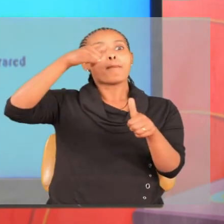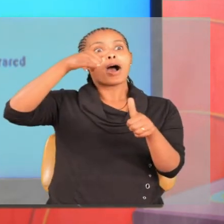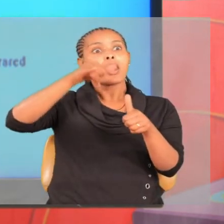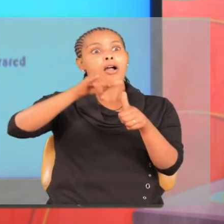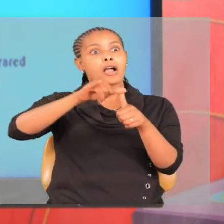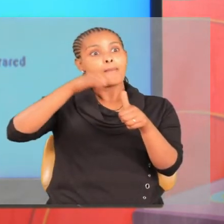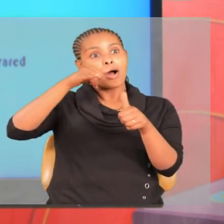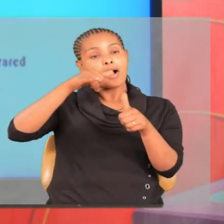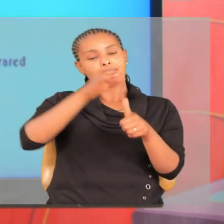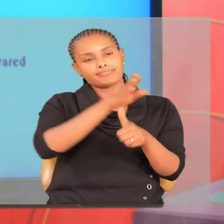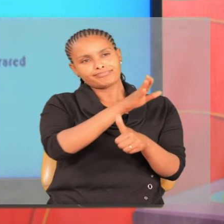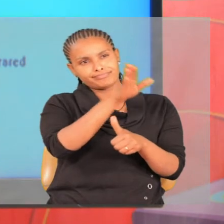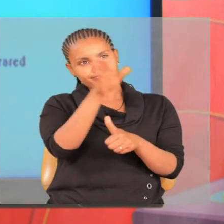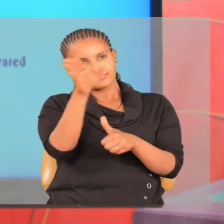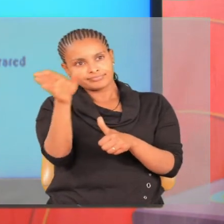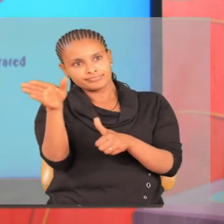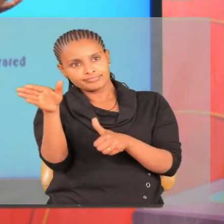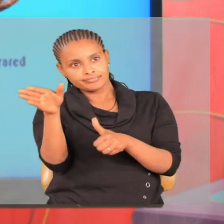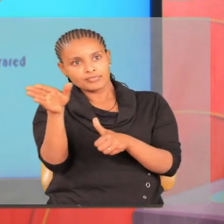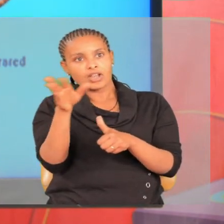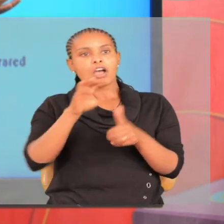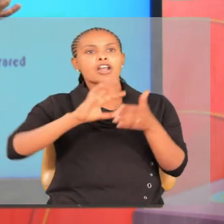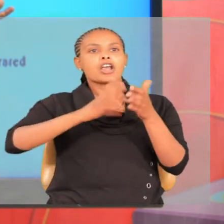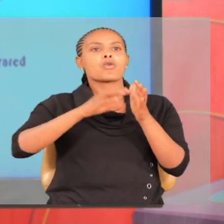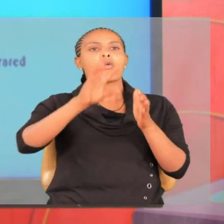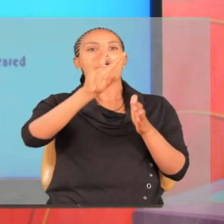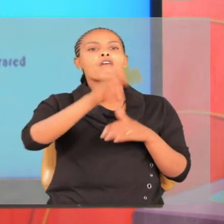toward radio waves.